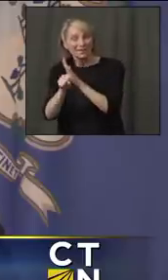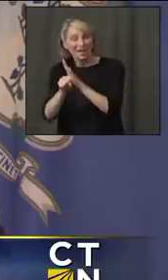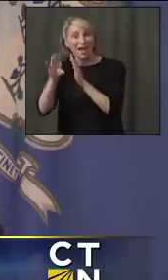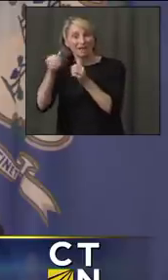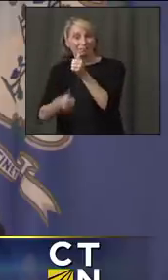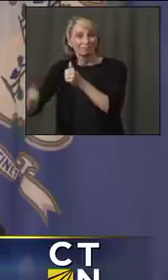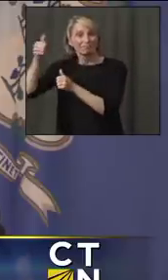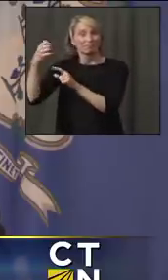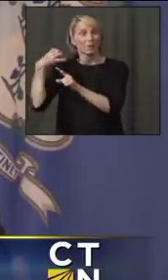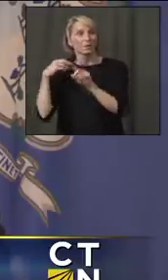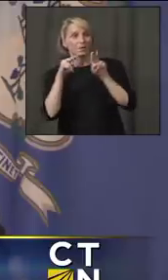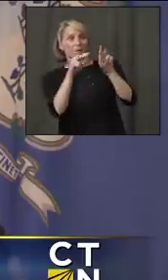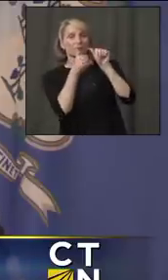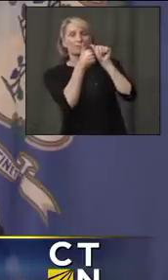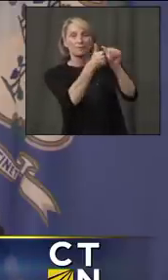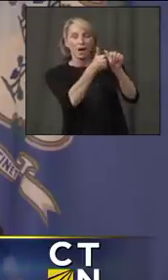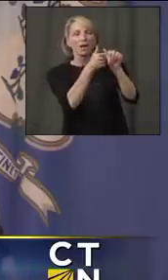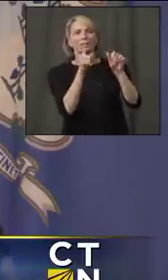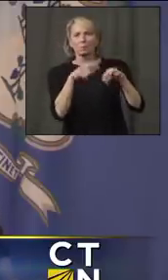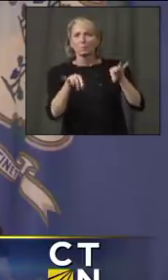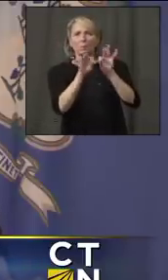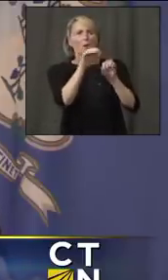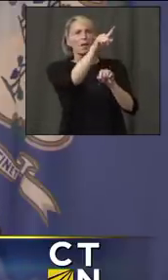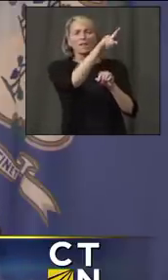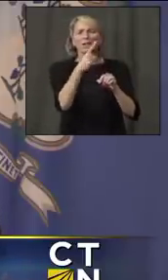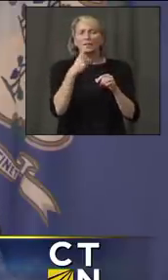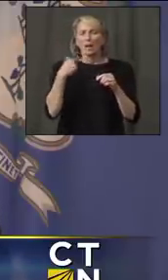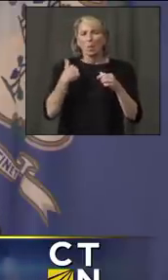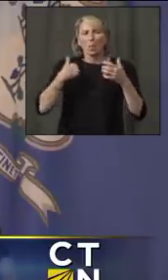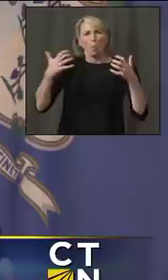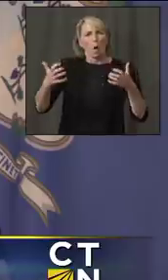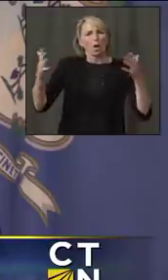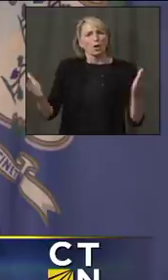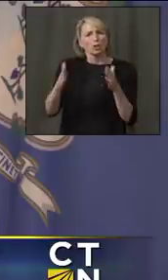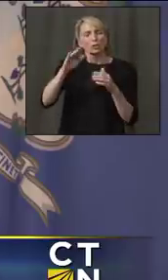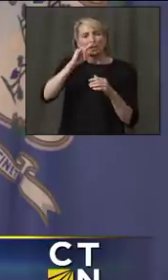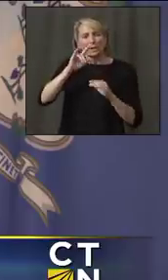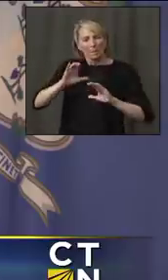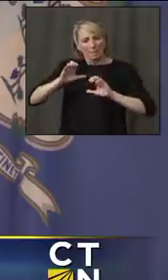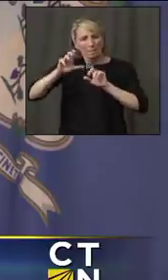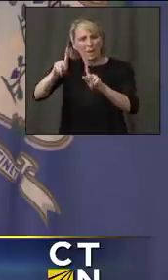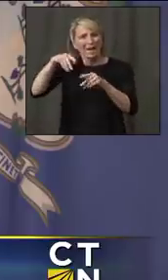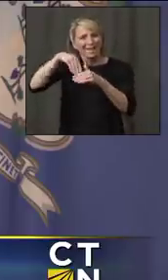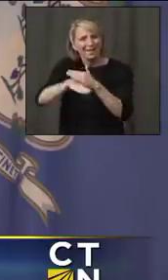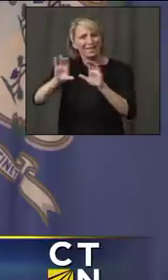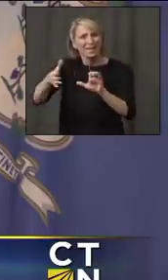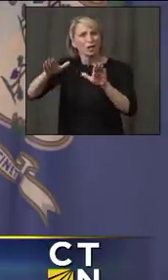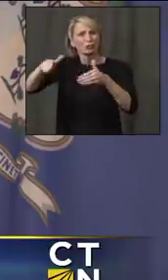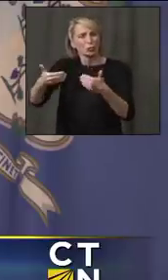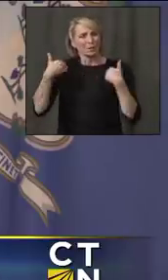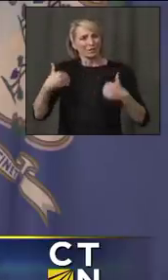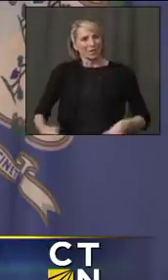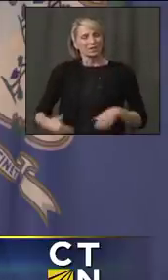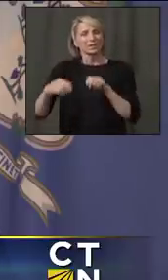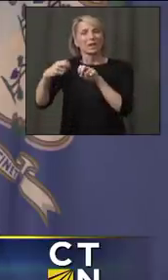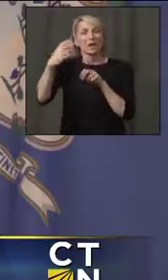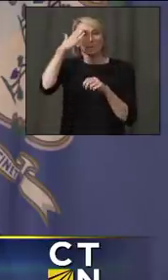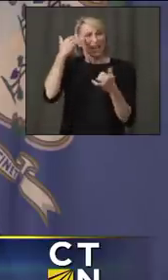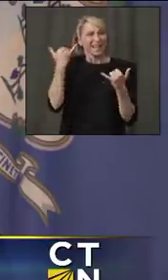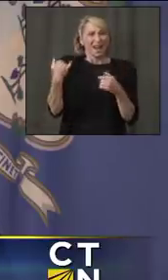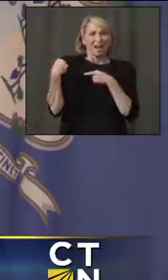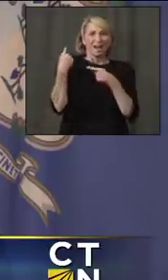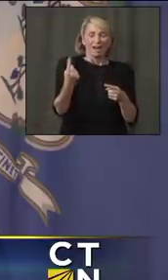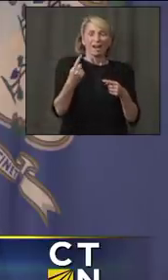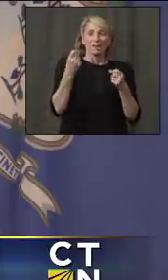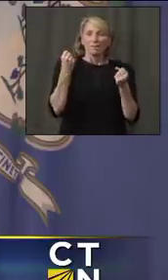anything that gets the kids back in the classroom is a plus, and do that safely. They worry about the social isolation of the